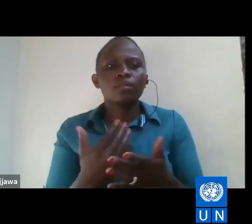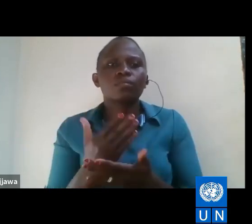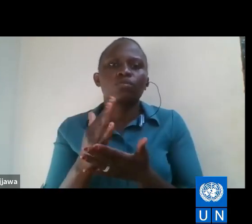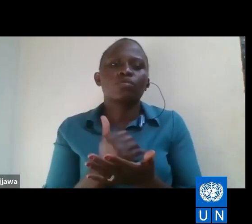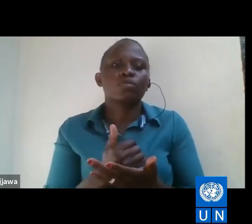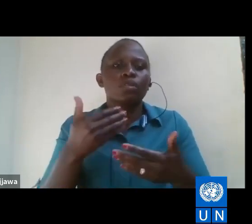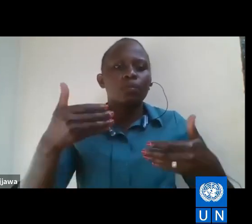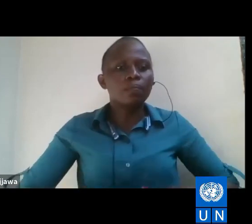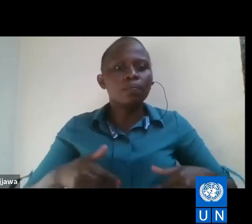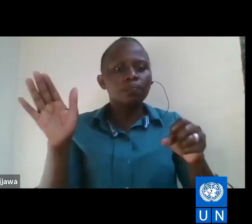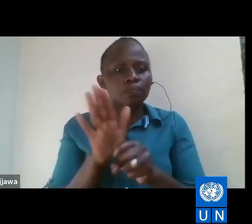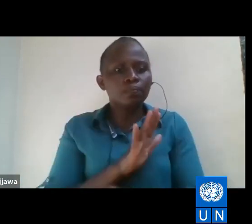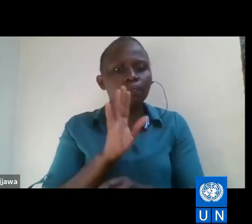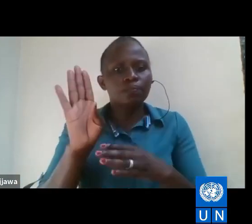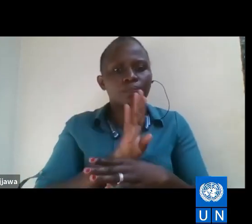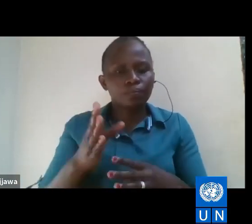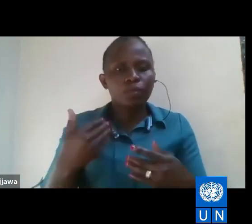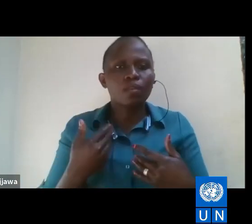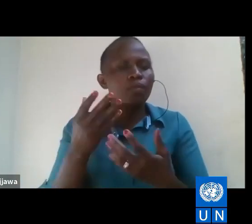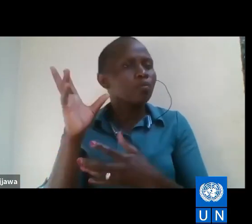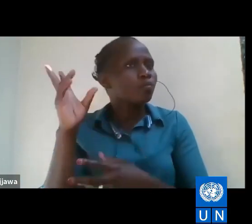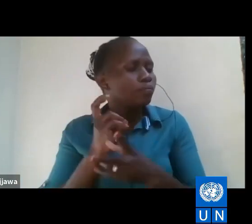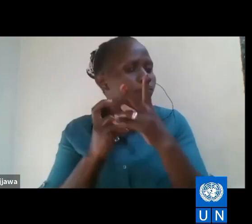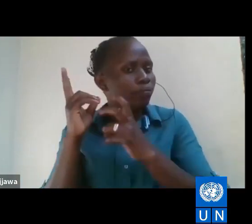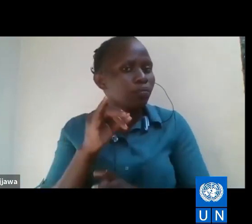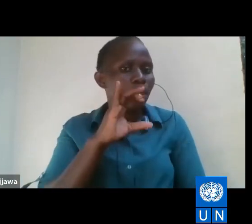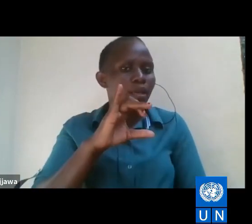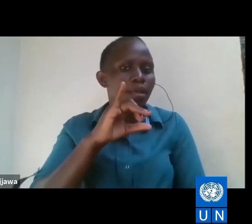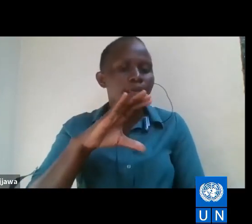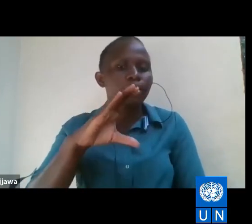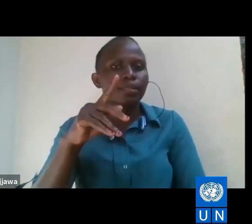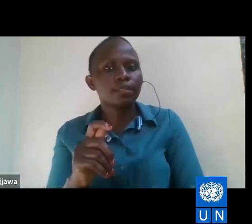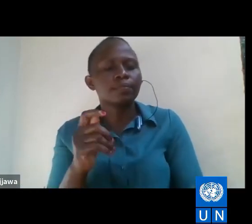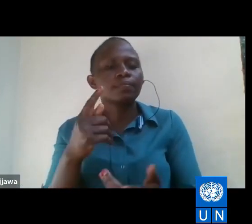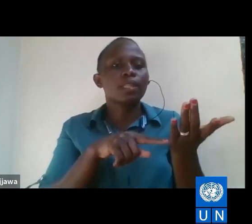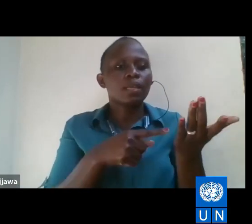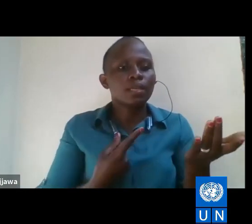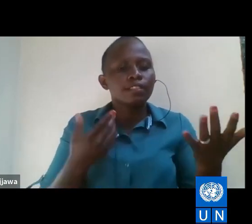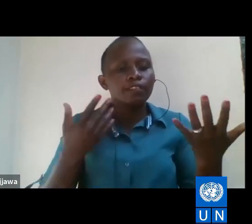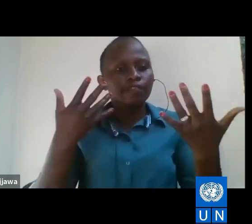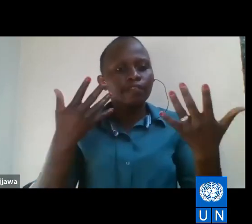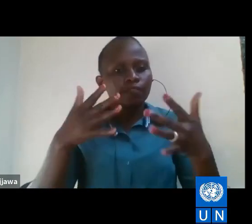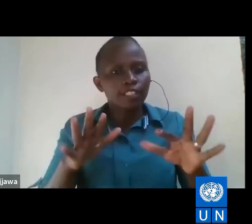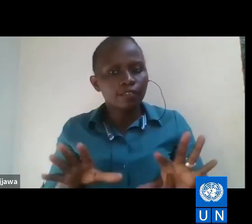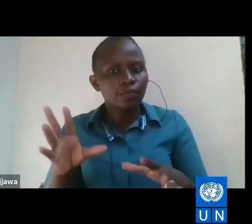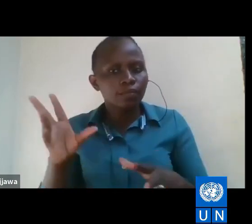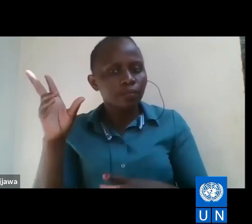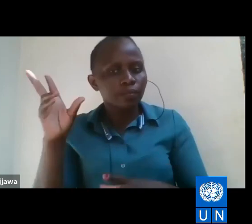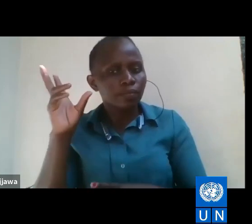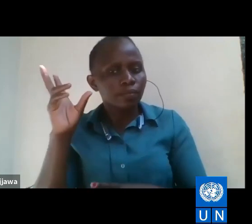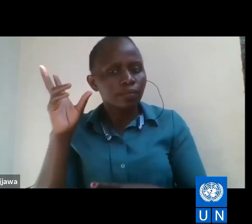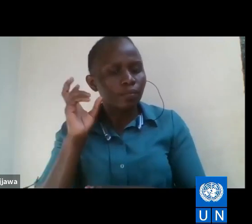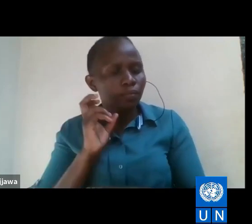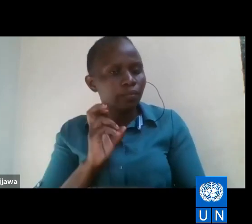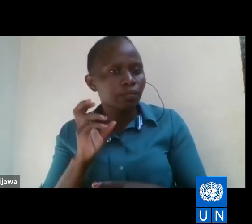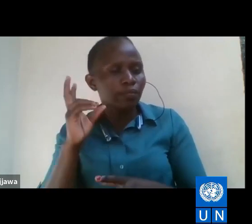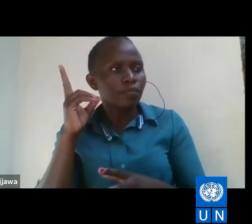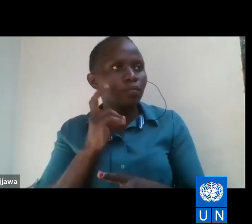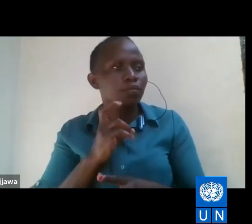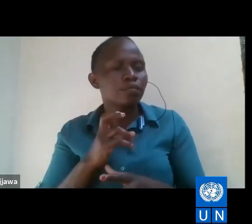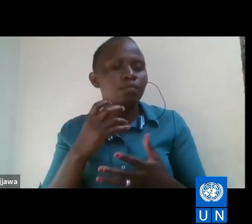We've heard from our panelists around ICT, around FinTech. We've heard a lot about intellectual property. And for the benefit of anyone who is listening